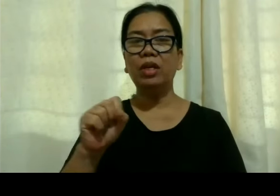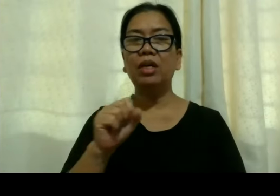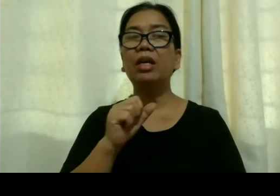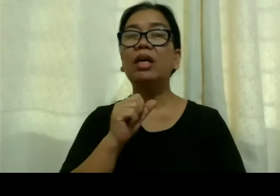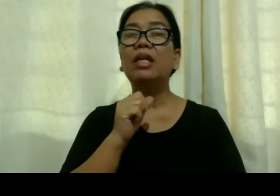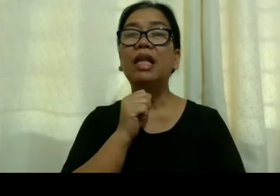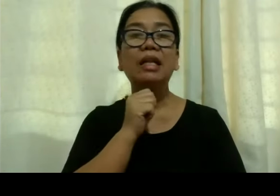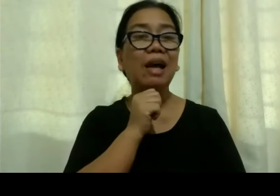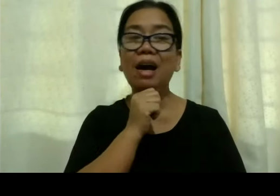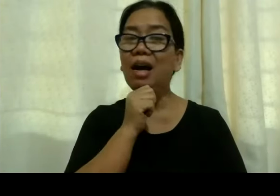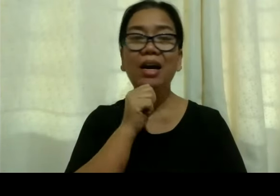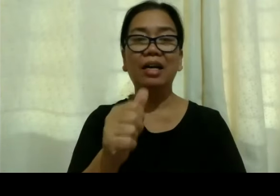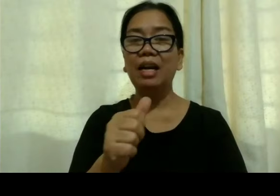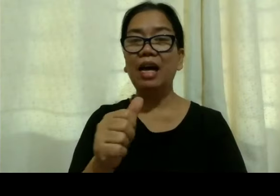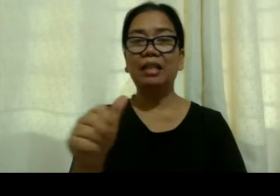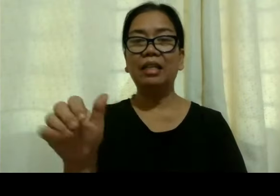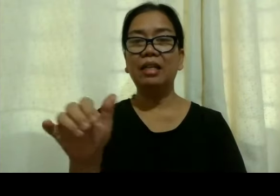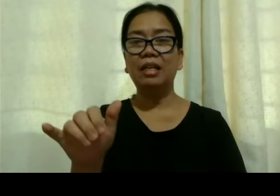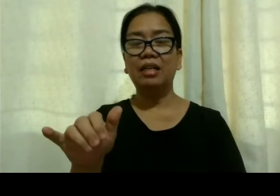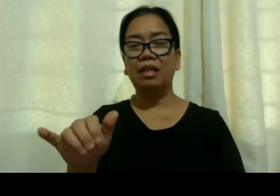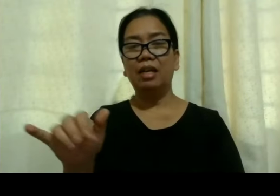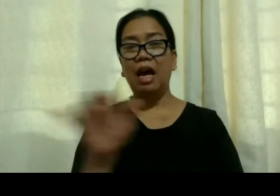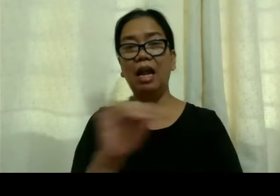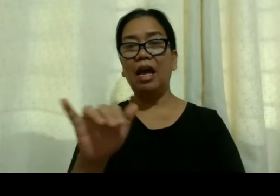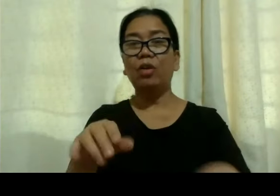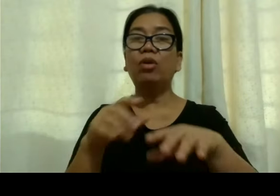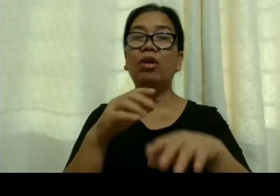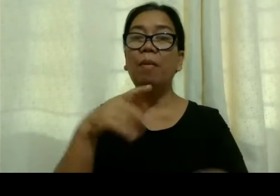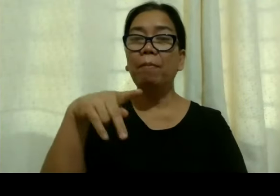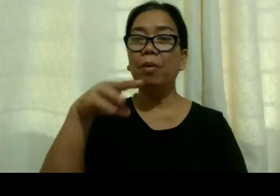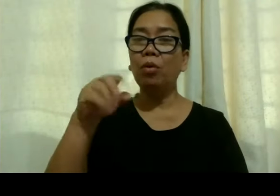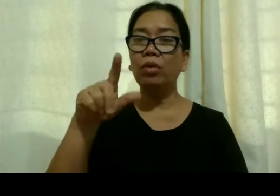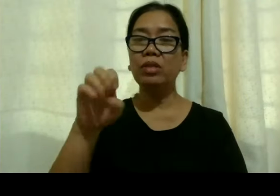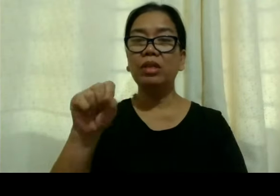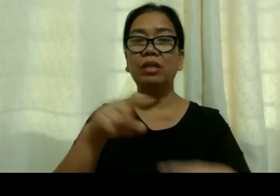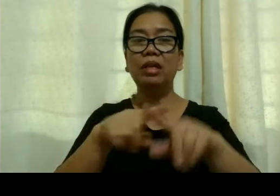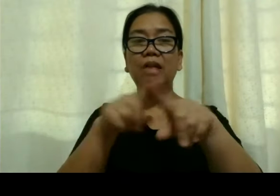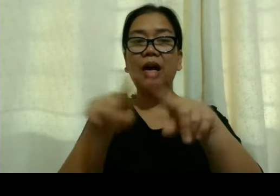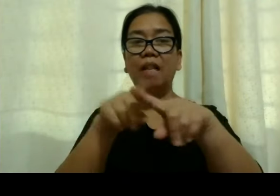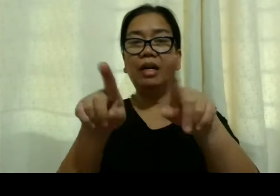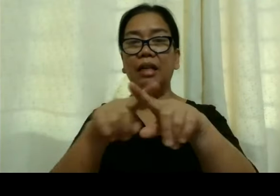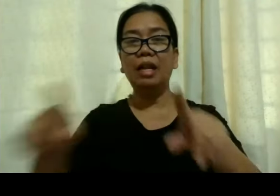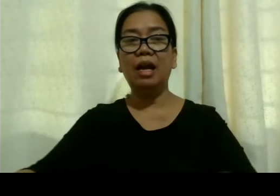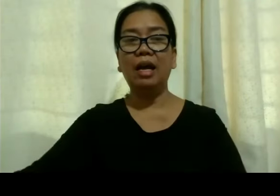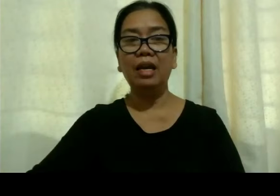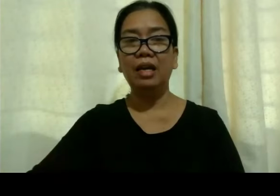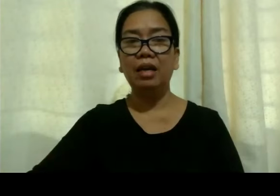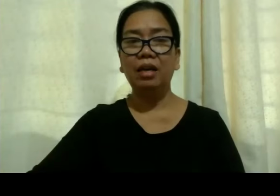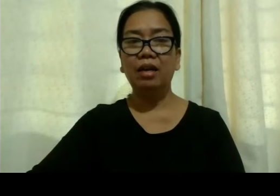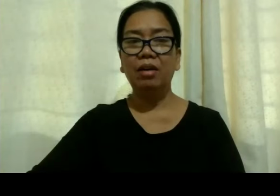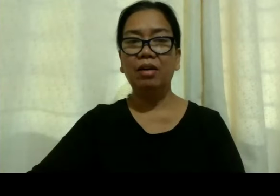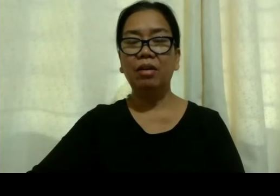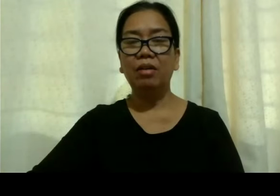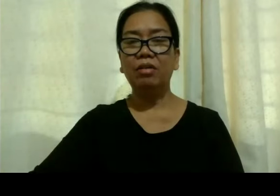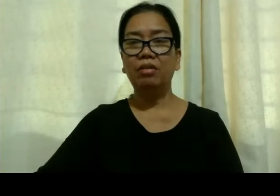poles that are not alike, or poles that are not alike,